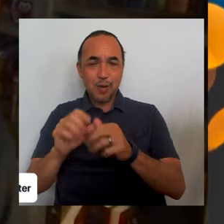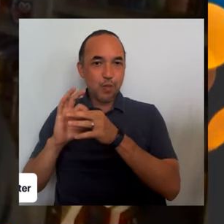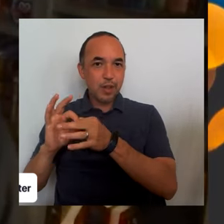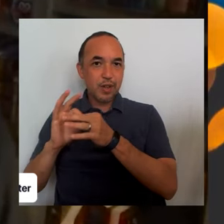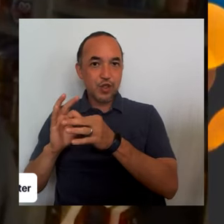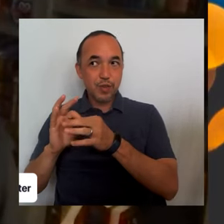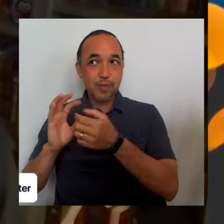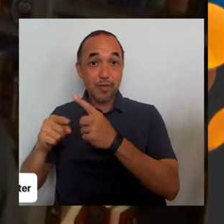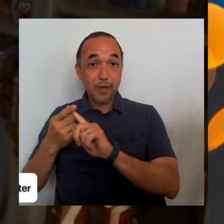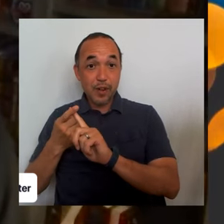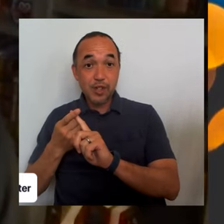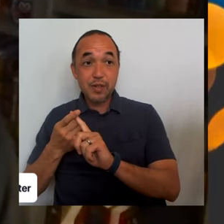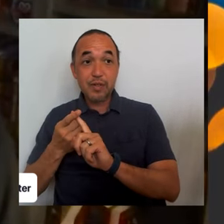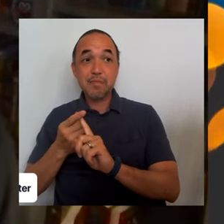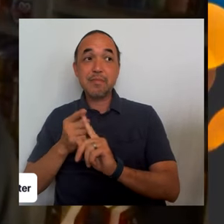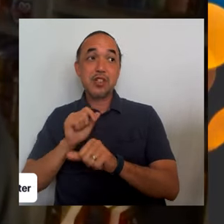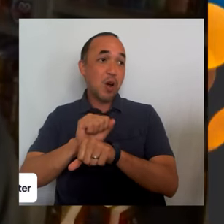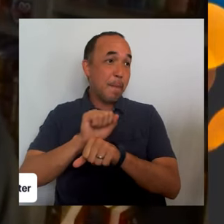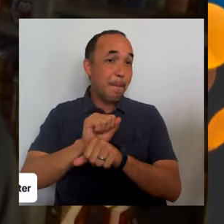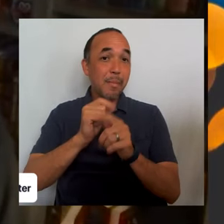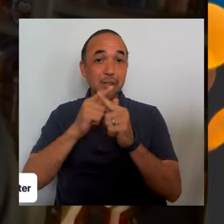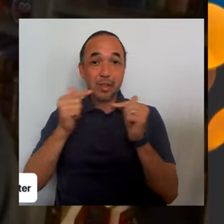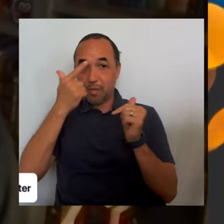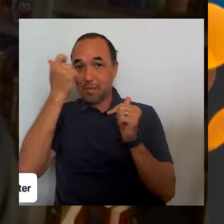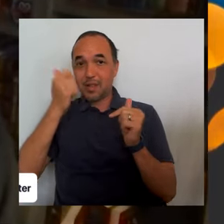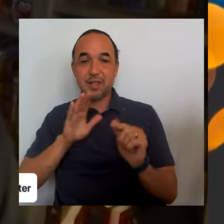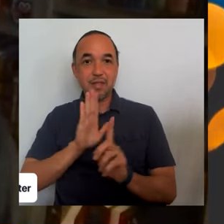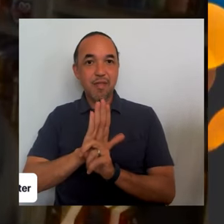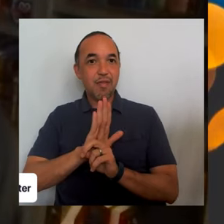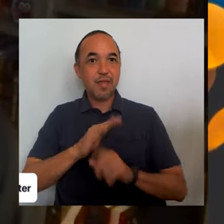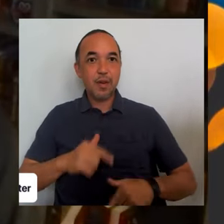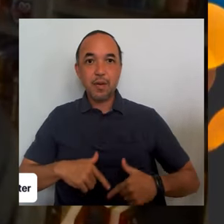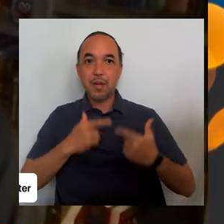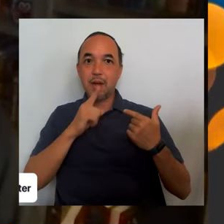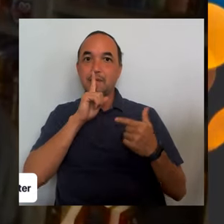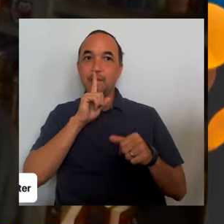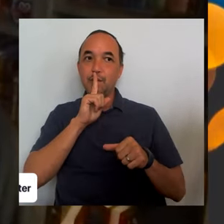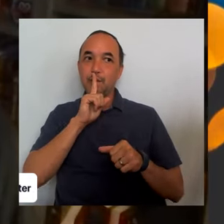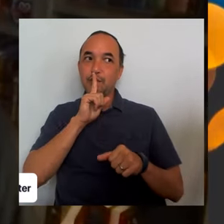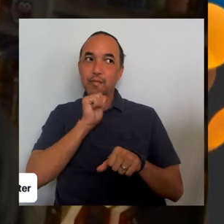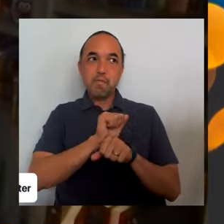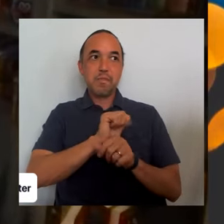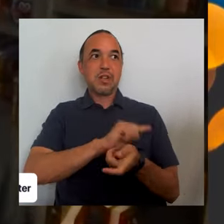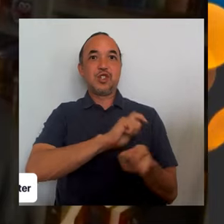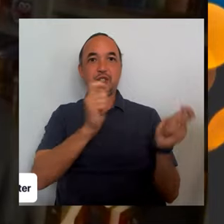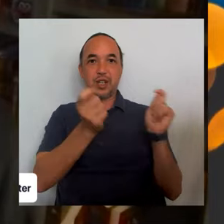a career or a job. Their life really does change.